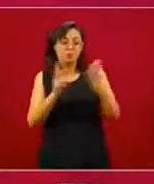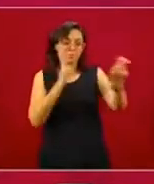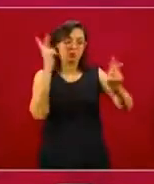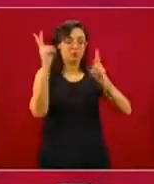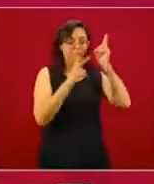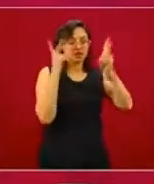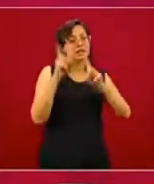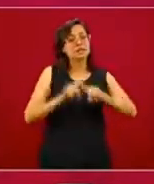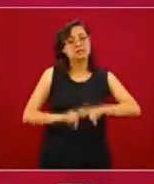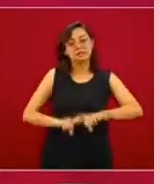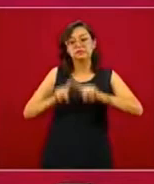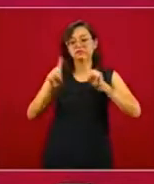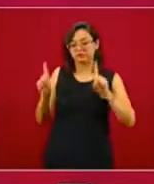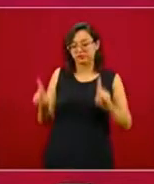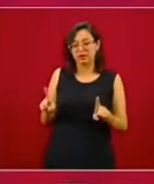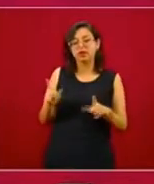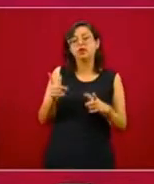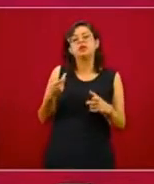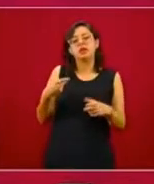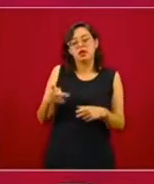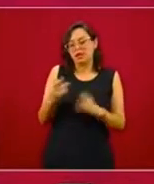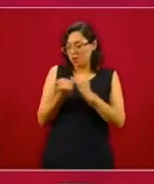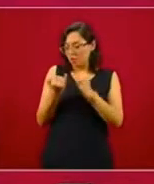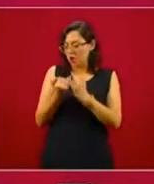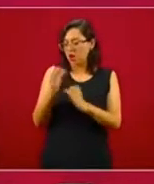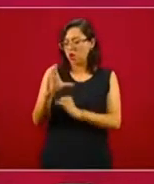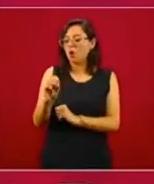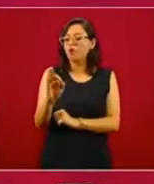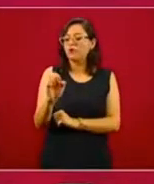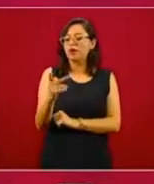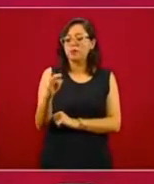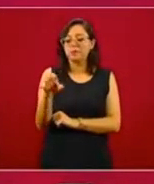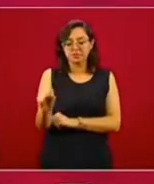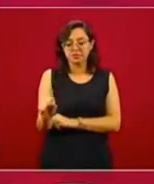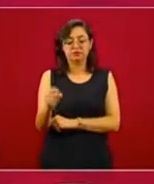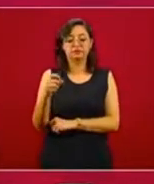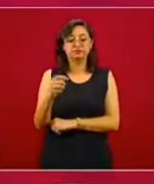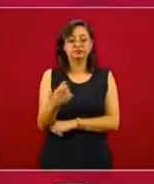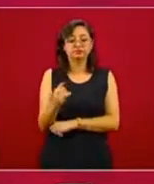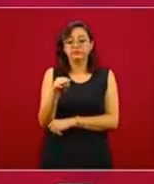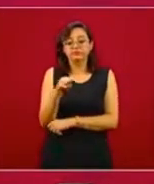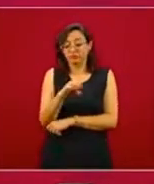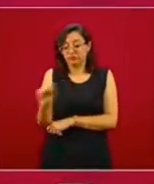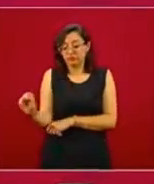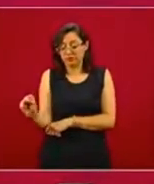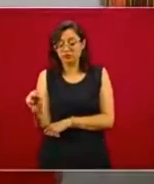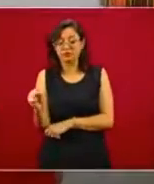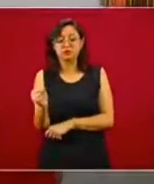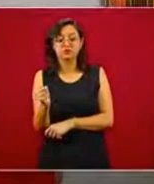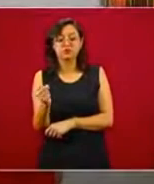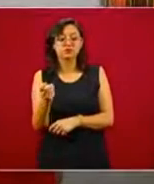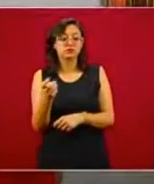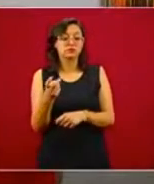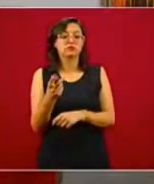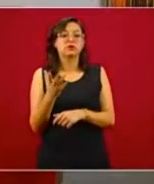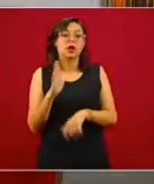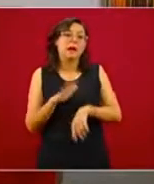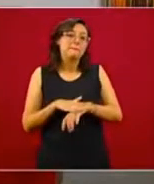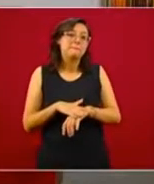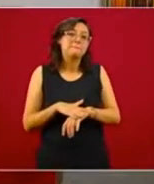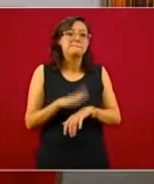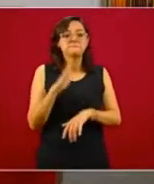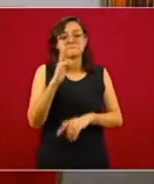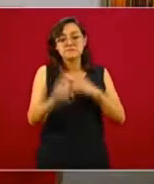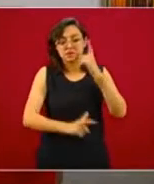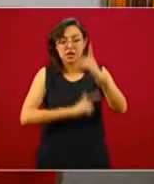reach 5,000 verifications. That would have different implications. And in the case of Social Security, even though